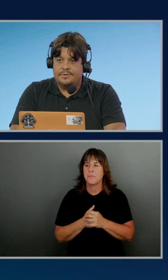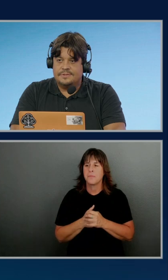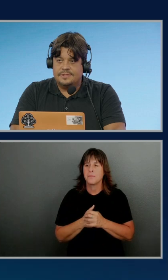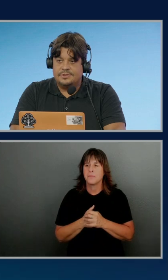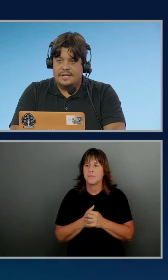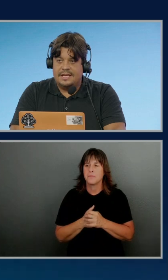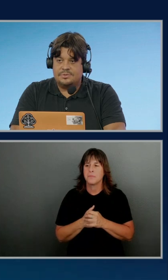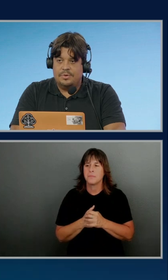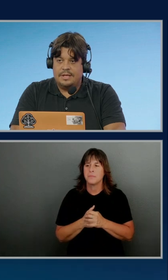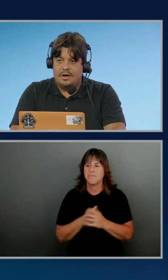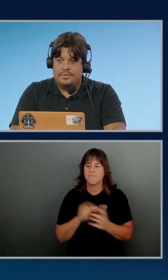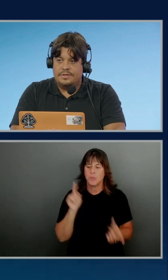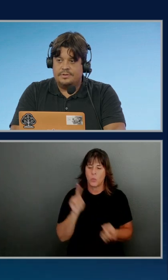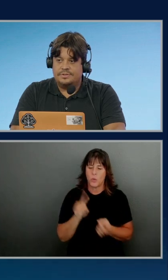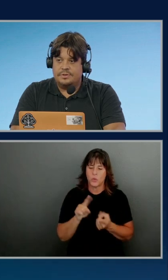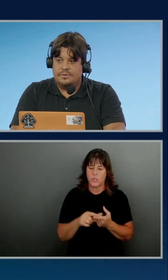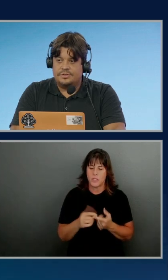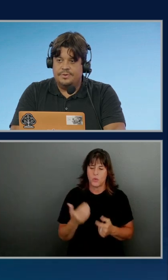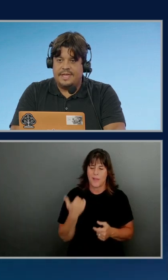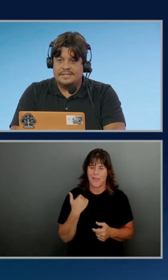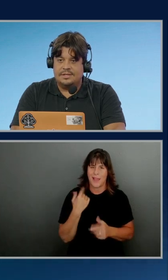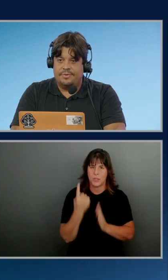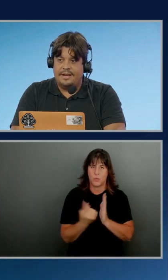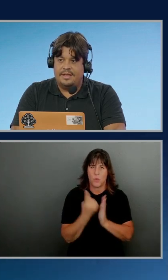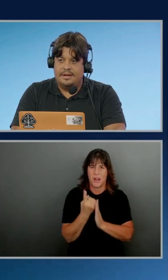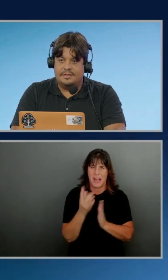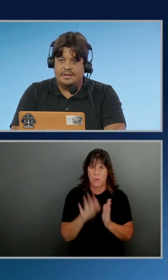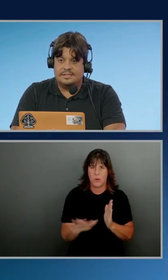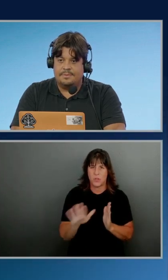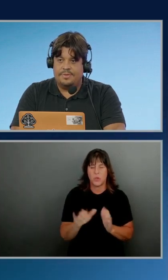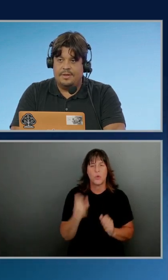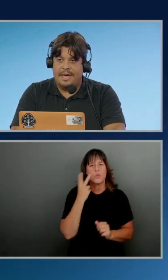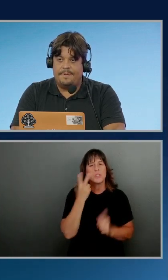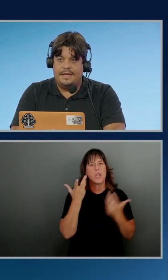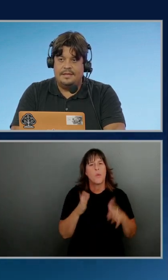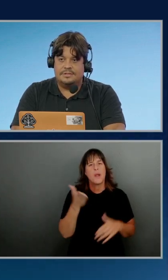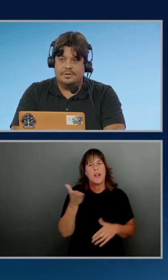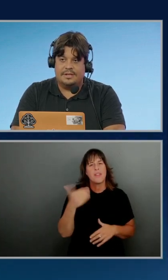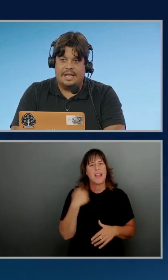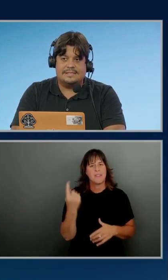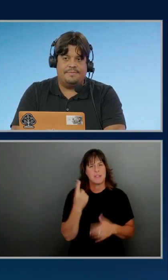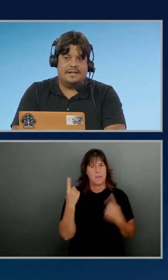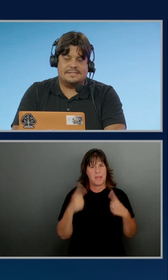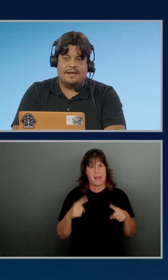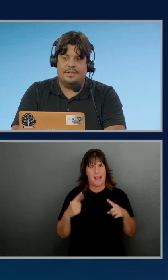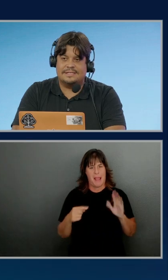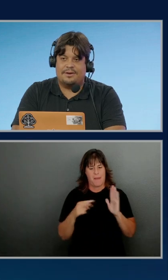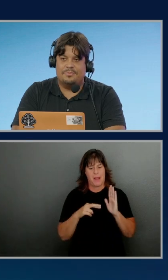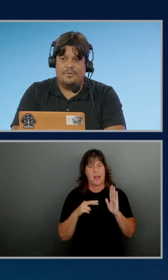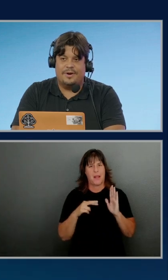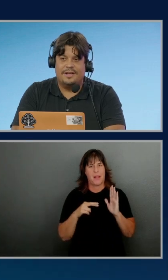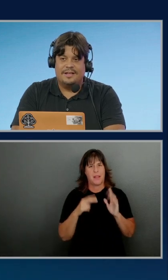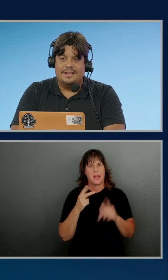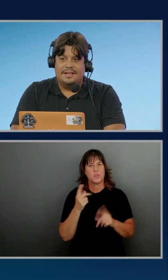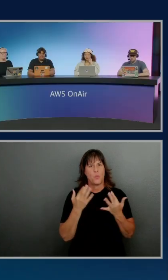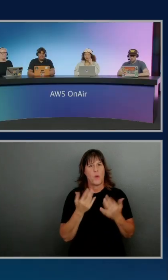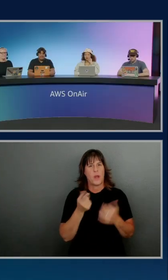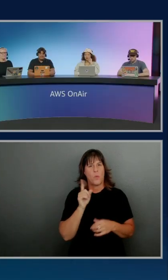Let's reduce this to the last 1 hour or so. So you can see already here there is something happening. So let's give it a second